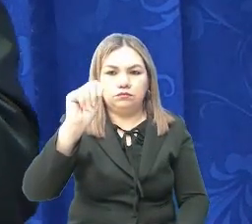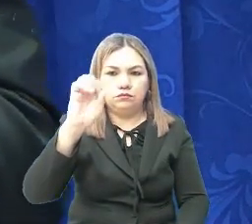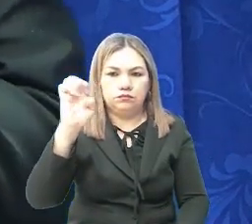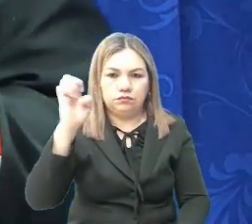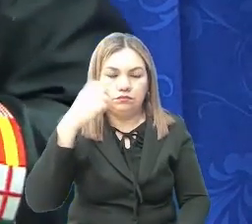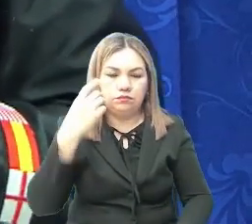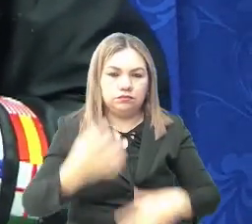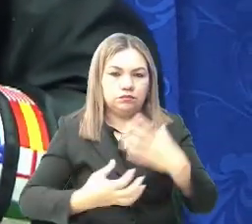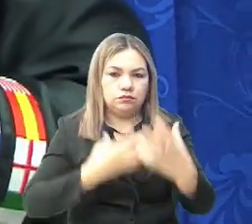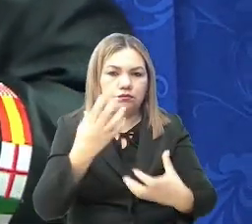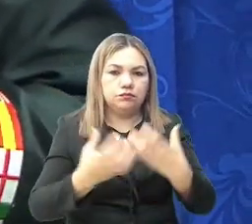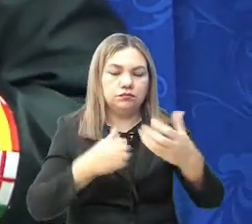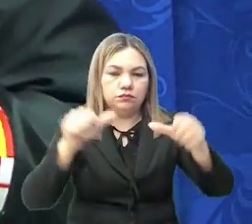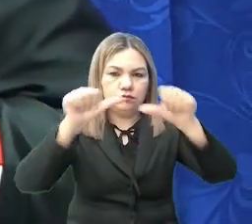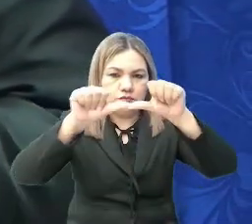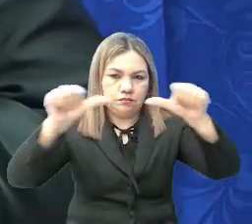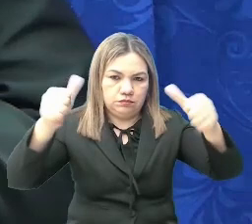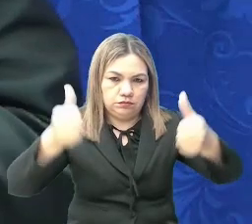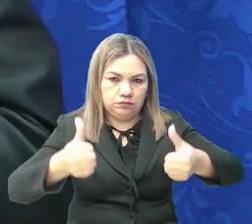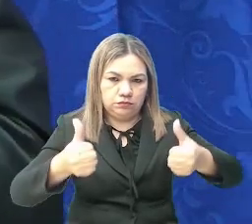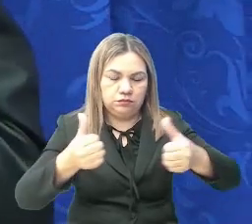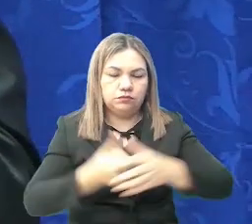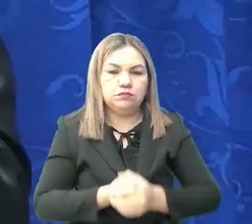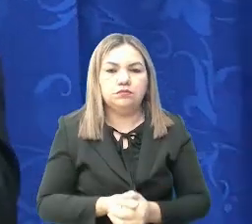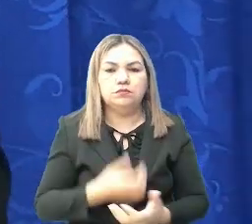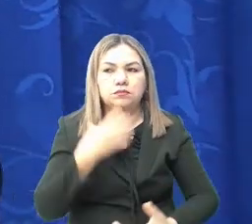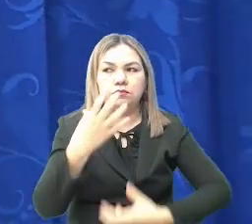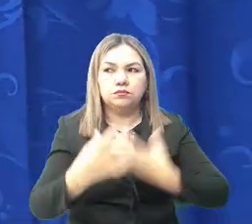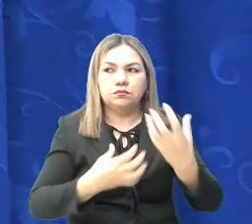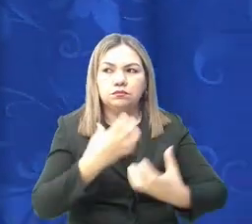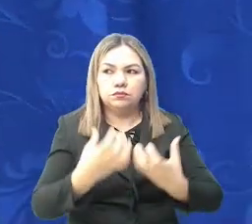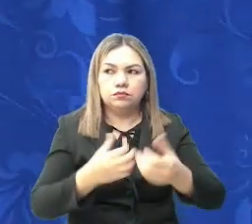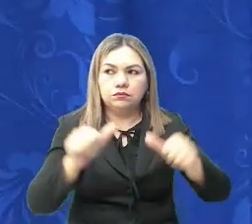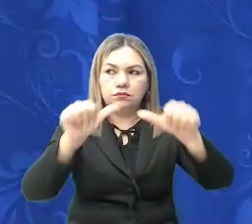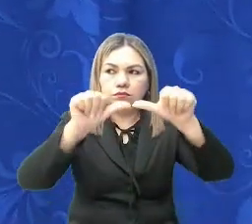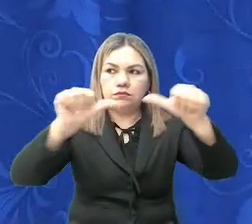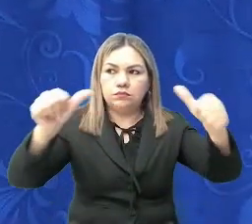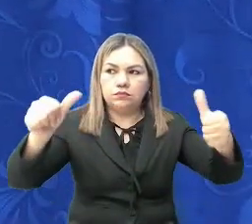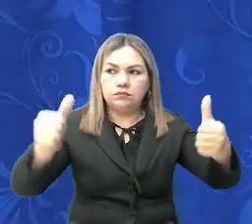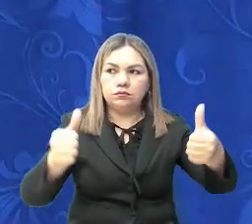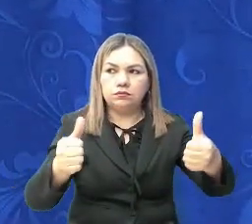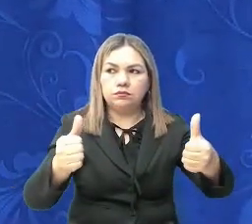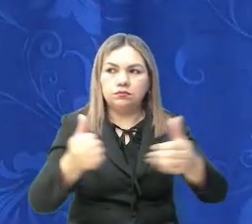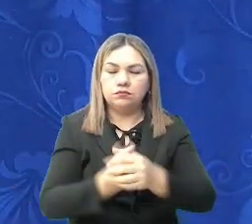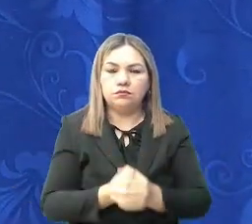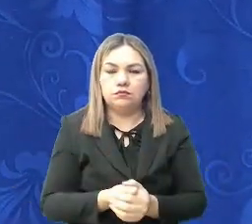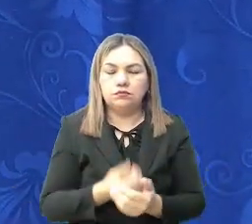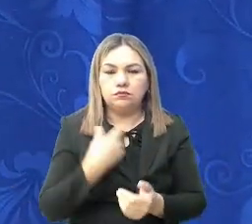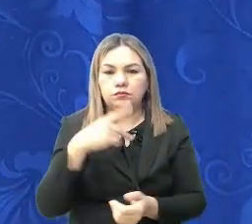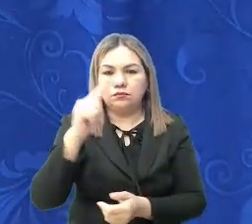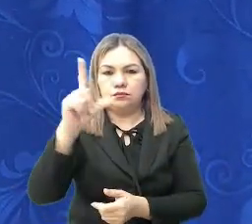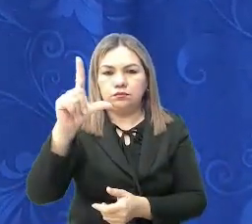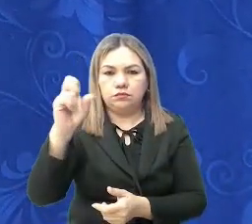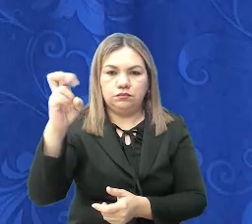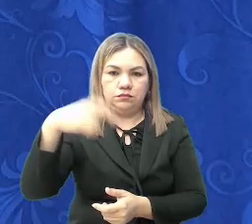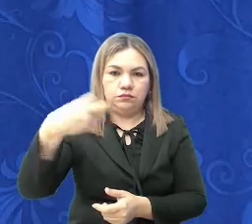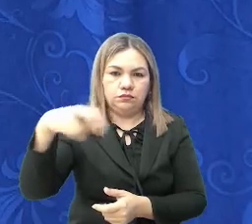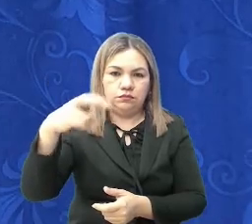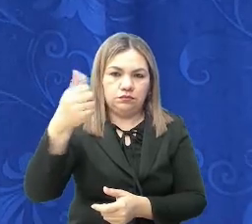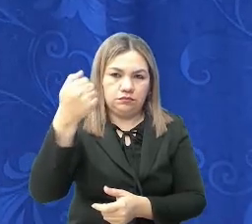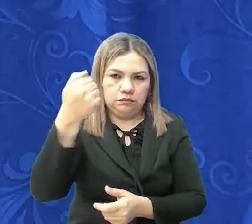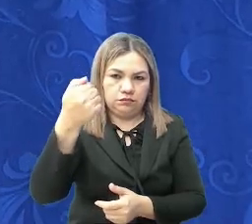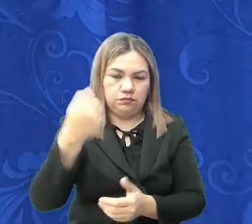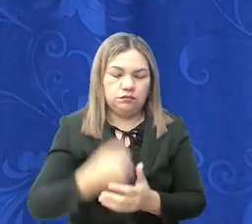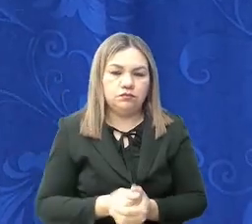a spiritual priest. And every time he lightened the fire, he needed to put there.